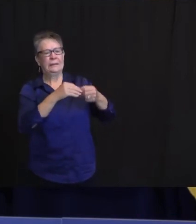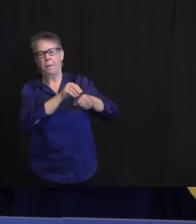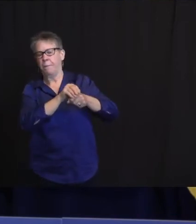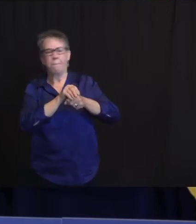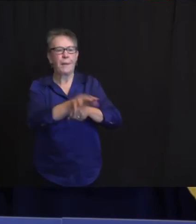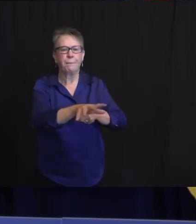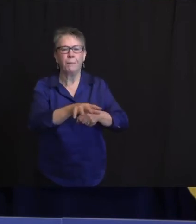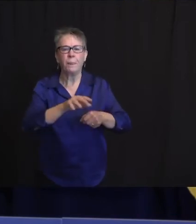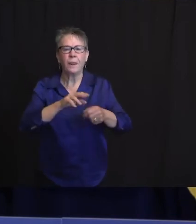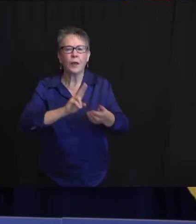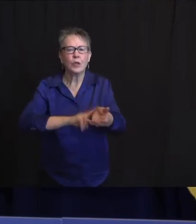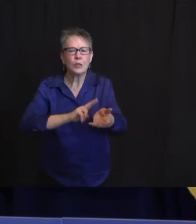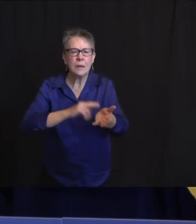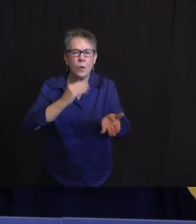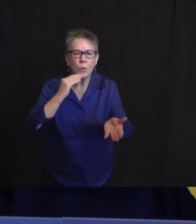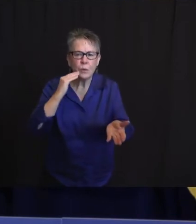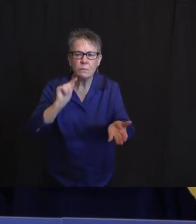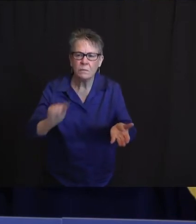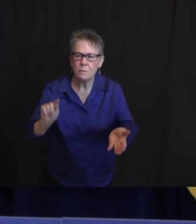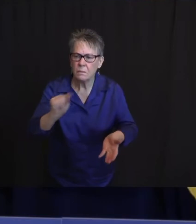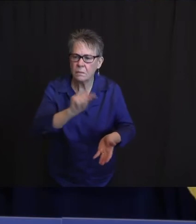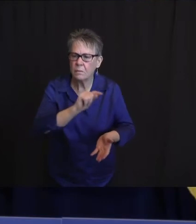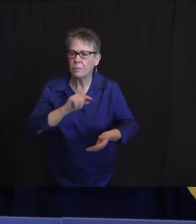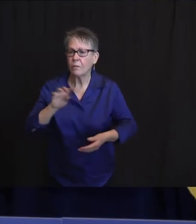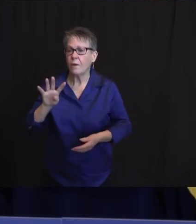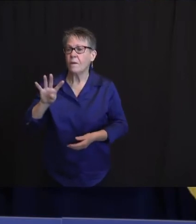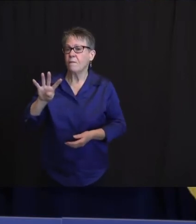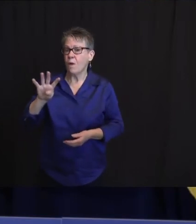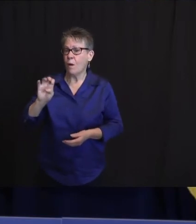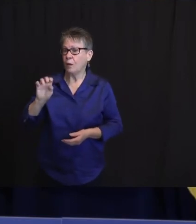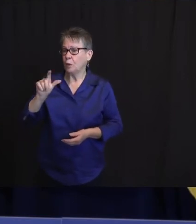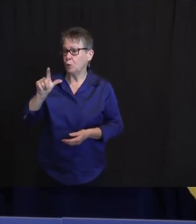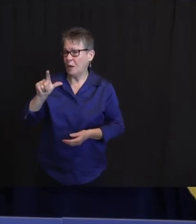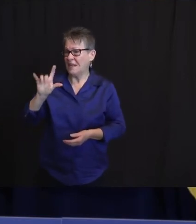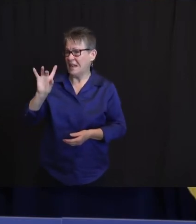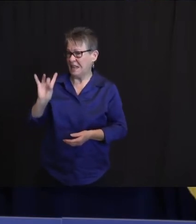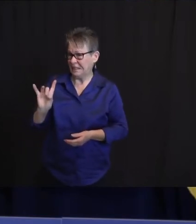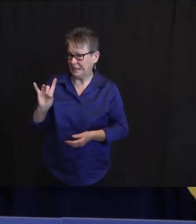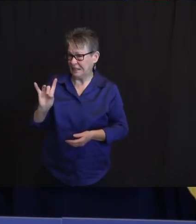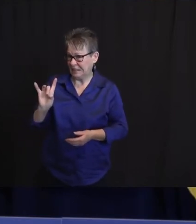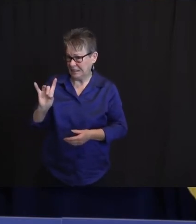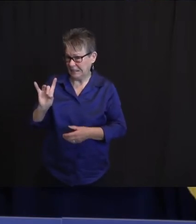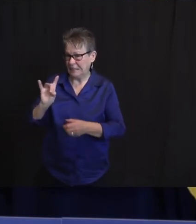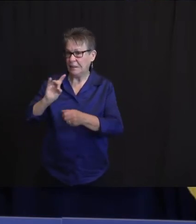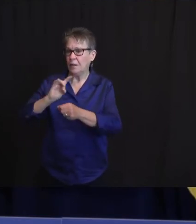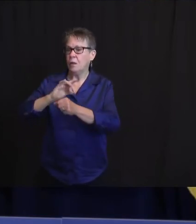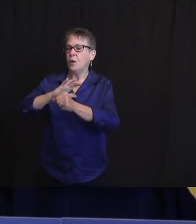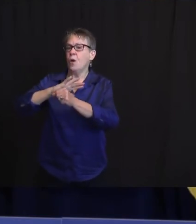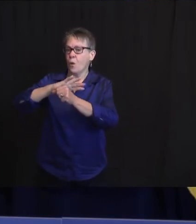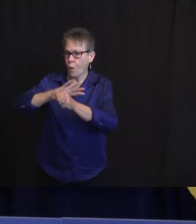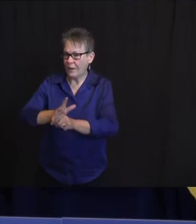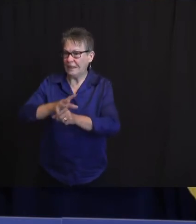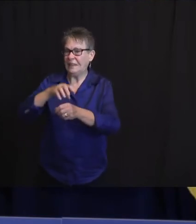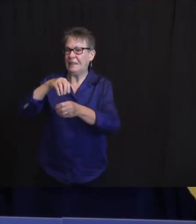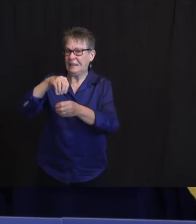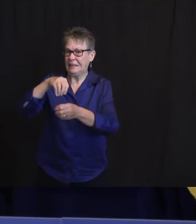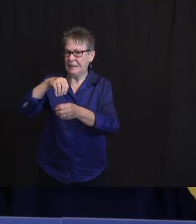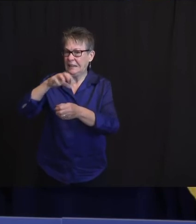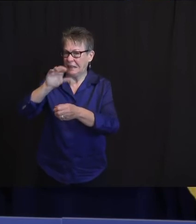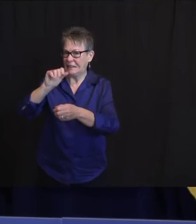428 active outbreaks in our long-term care facilities. Extra vigilance is essential in these facilities and